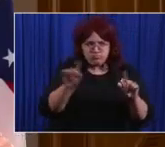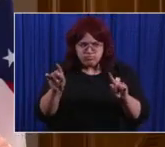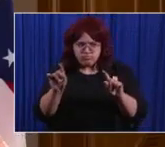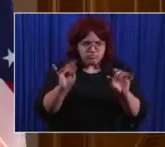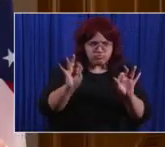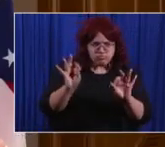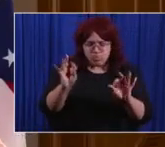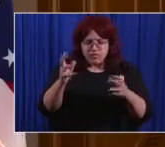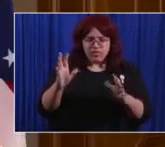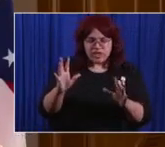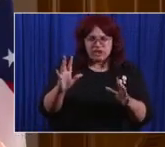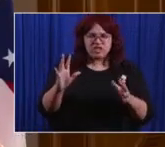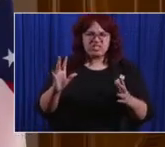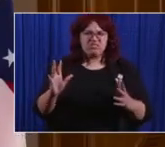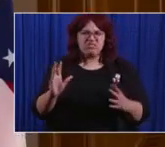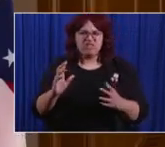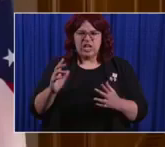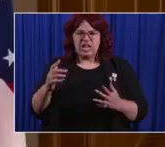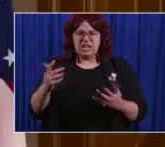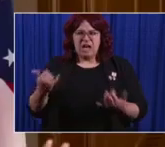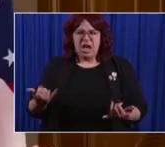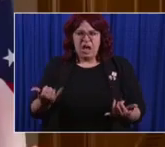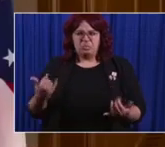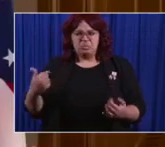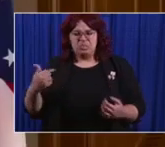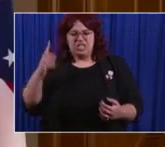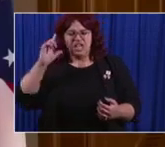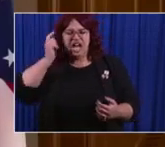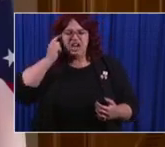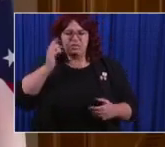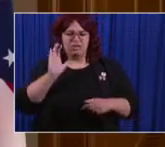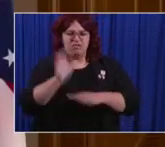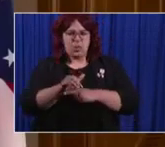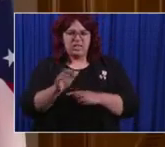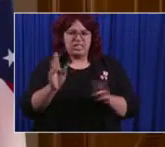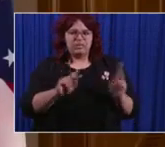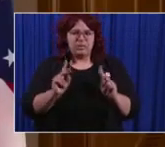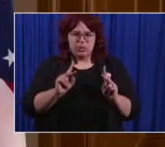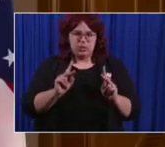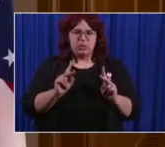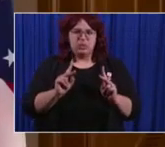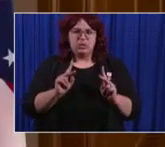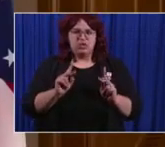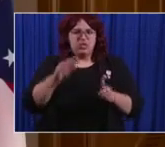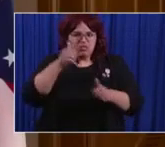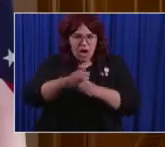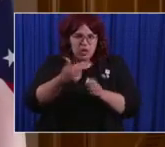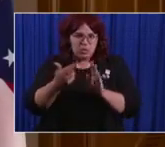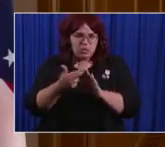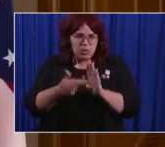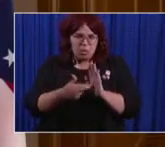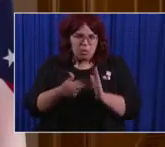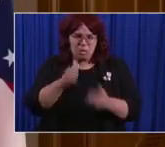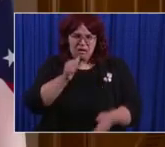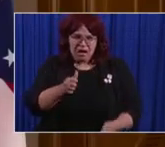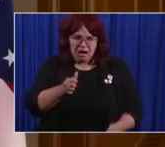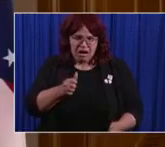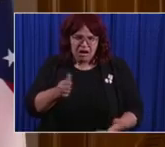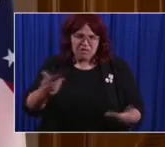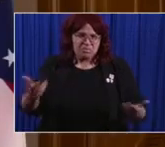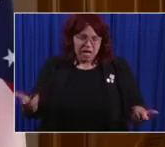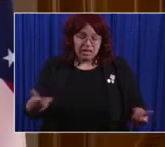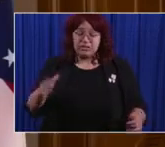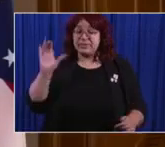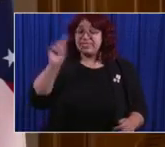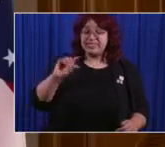came out, the signal to everybody was, you can take your mask off. And